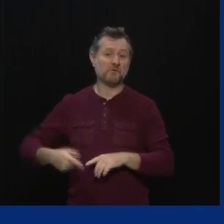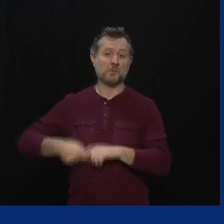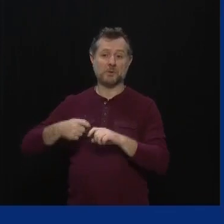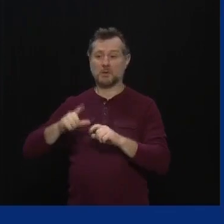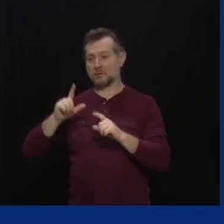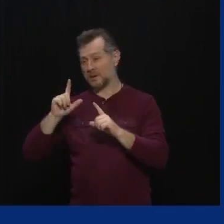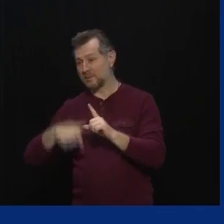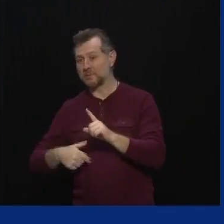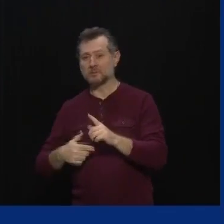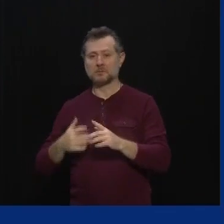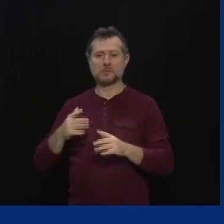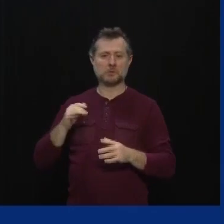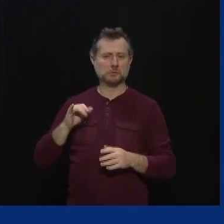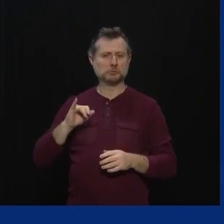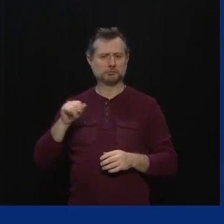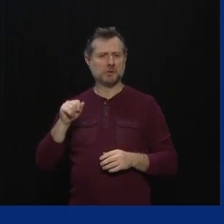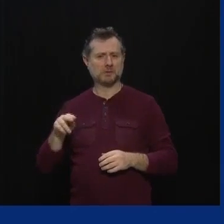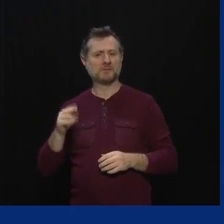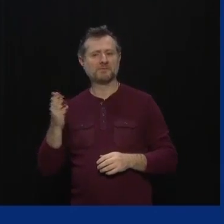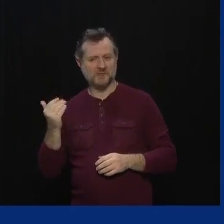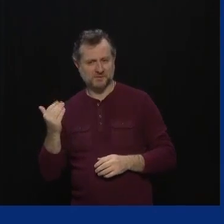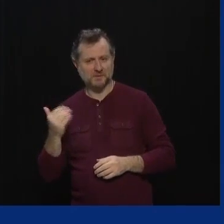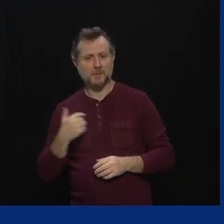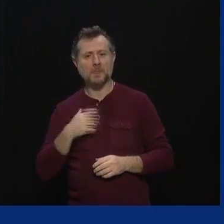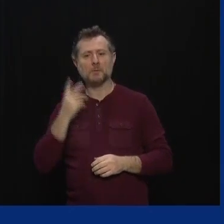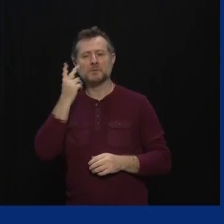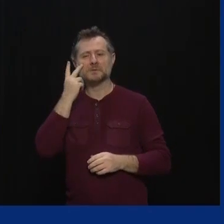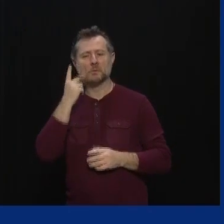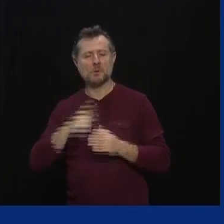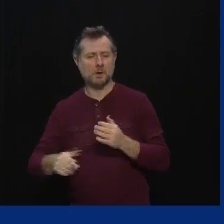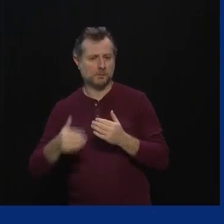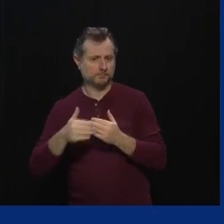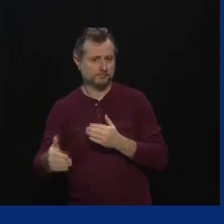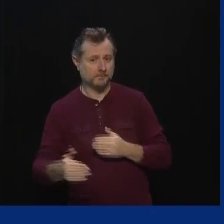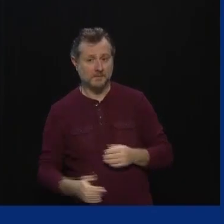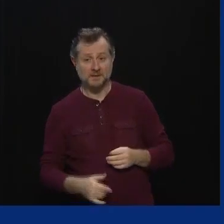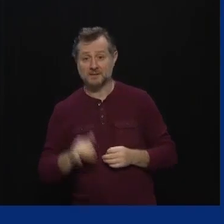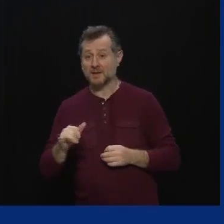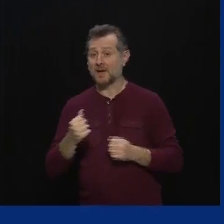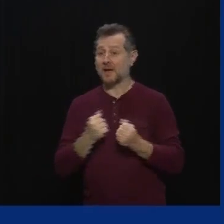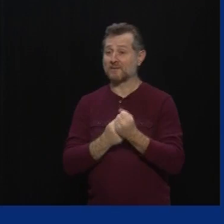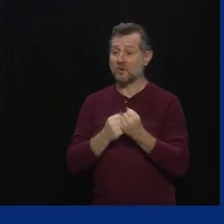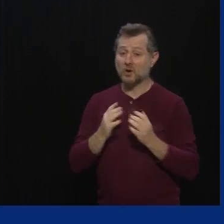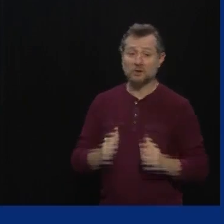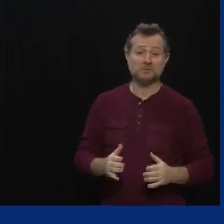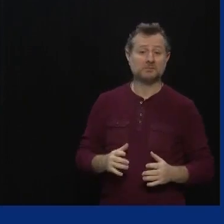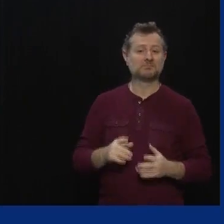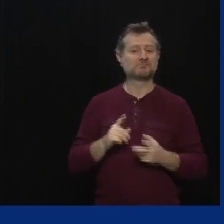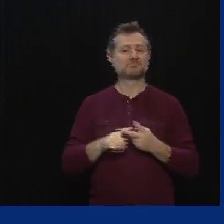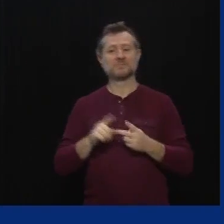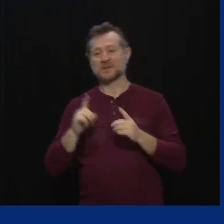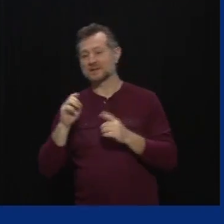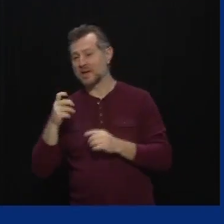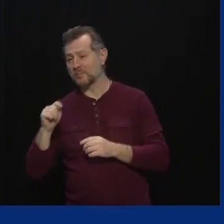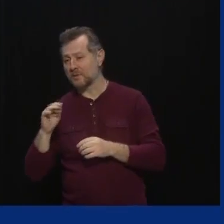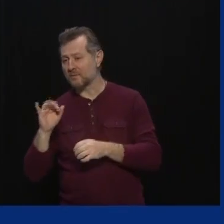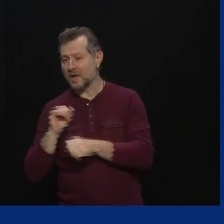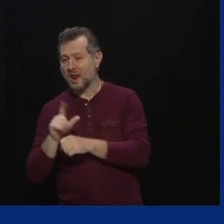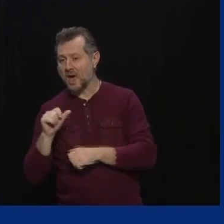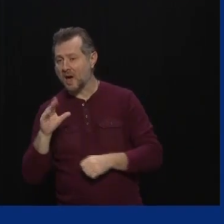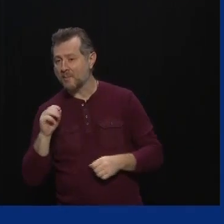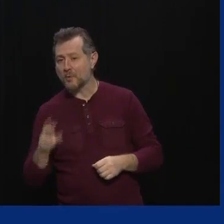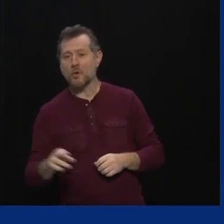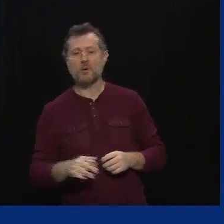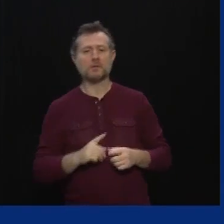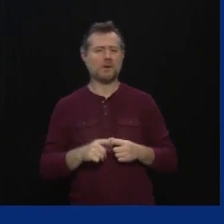15th. I'm also going to be working closely with advocates and people in all of our agencies, starting with Department of Labor, to find people jobs. I mean, to help people